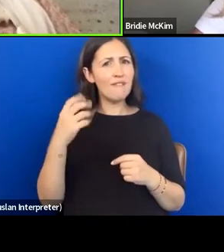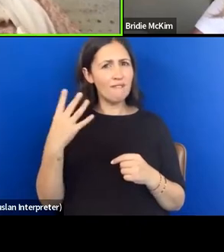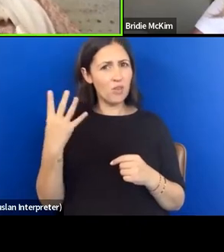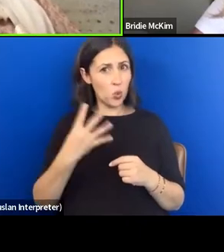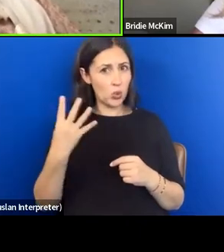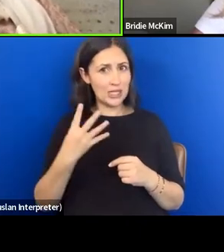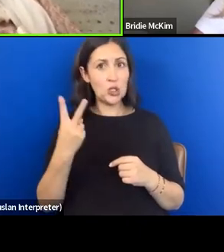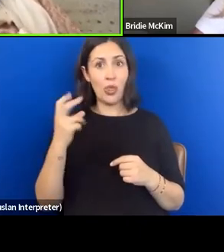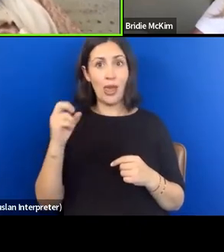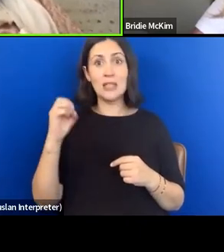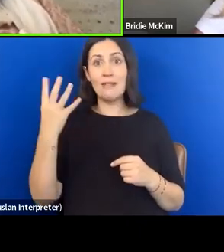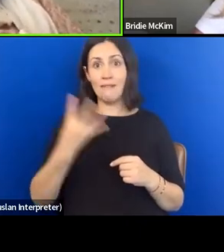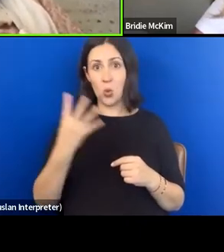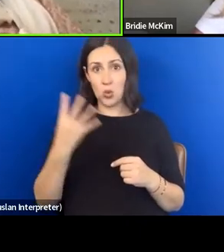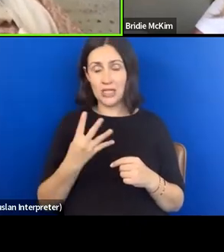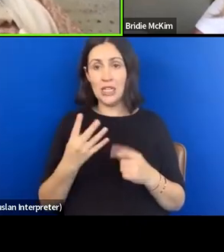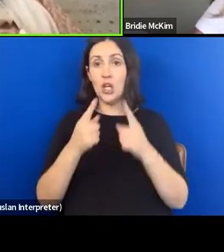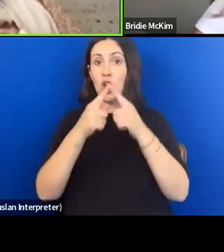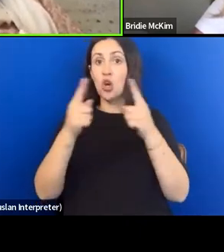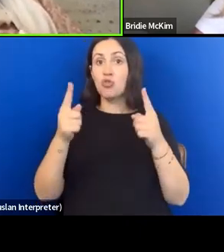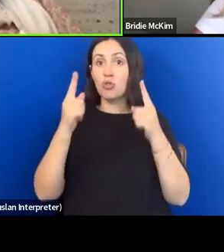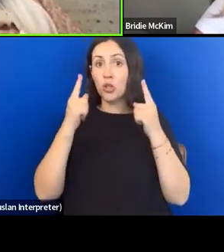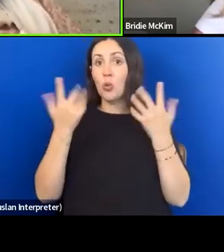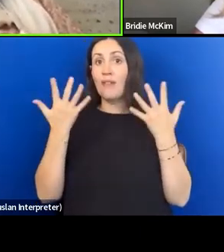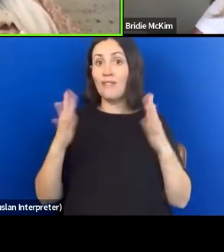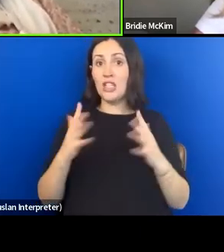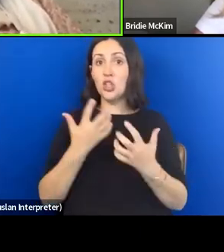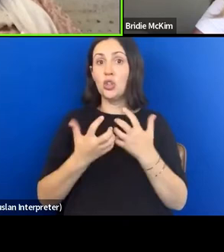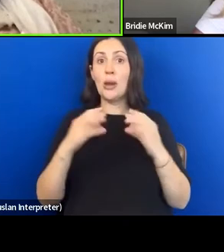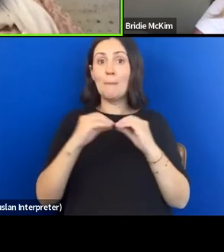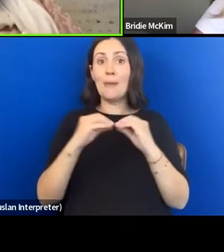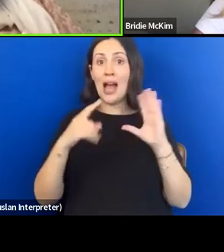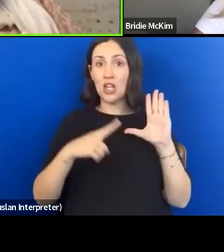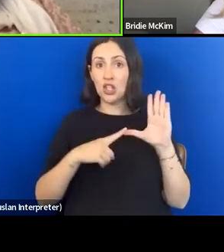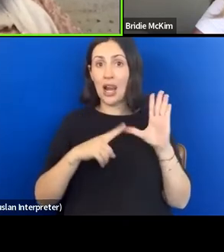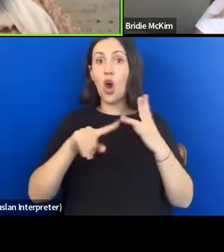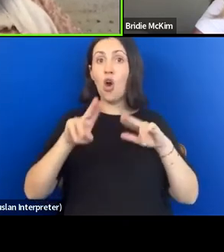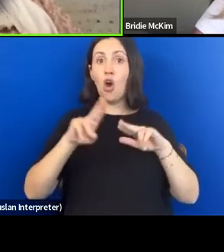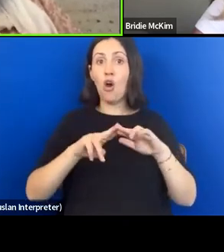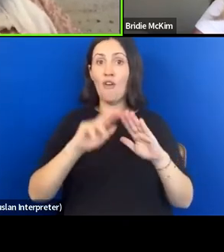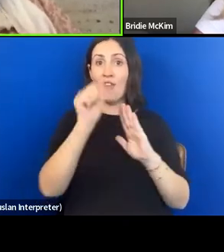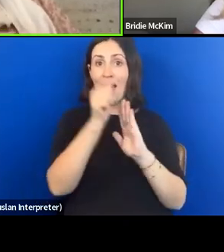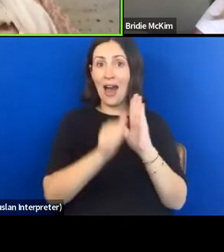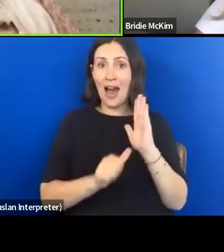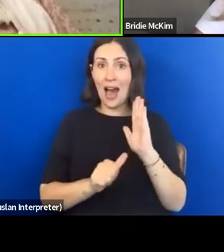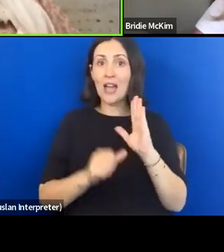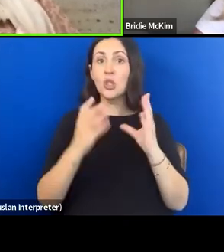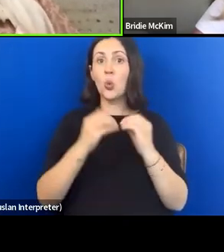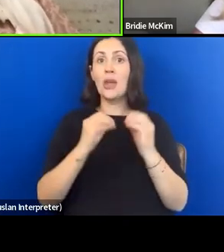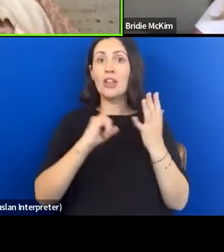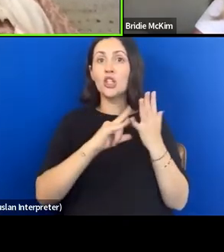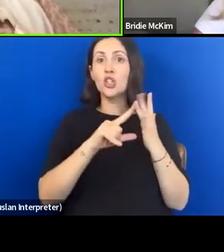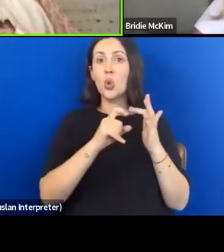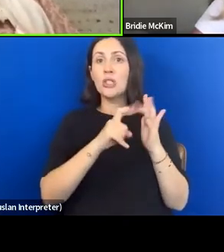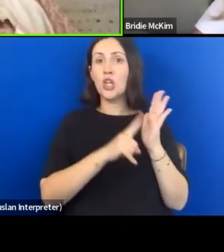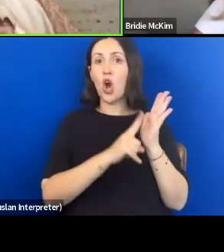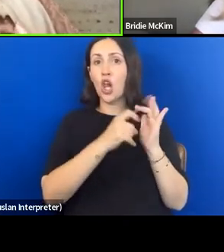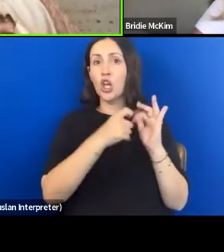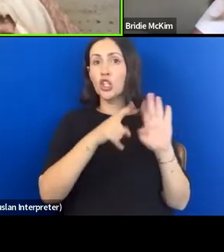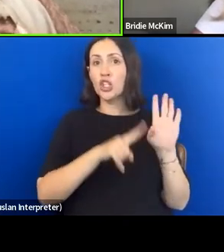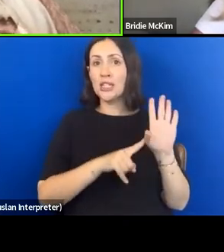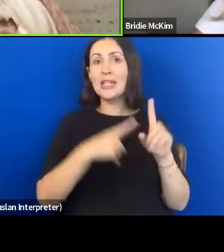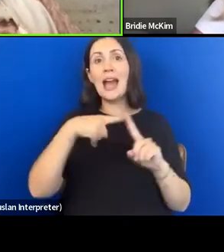2014, I graduated with a Bachelor of Arts in Sociology and Gender